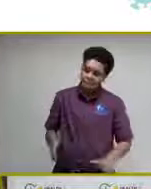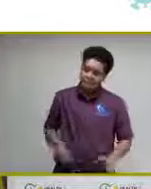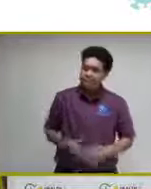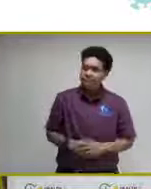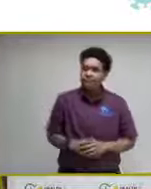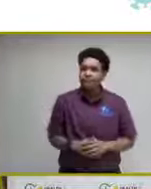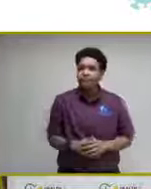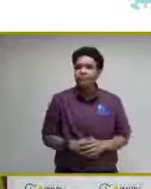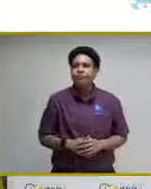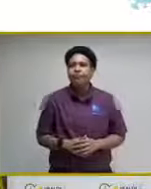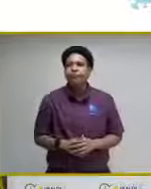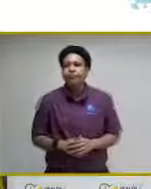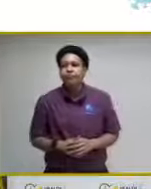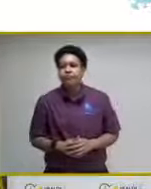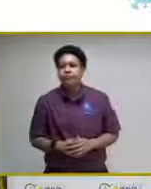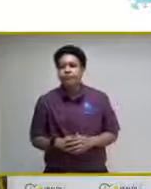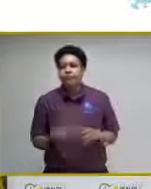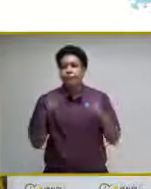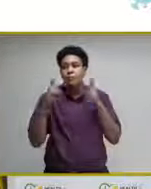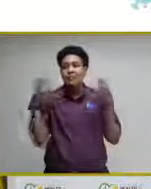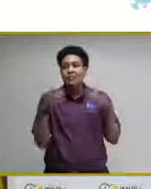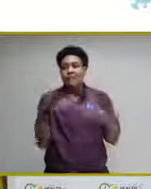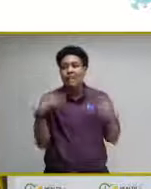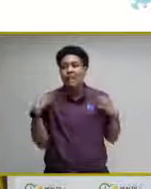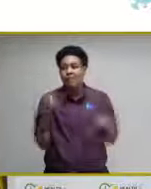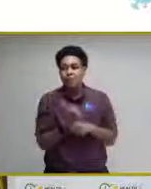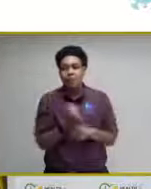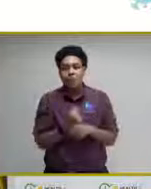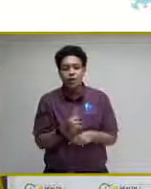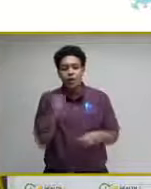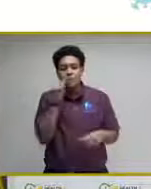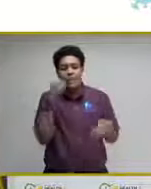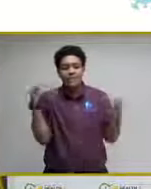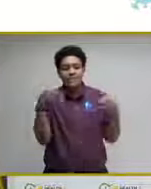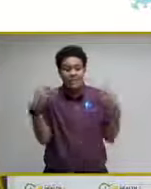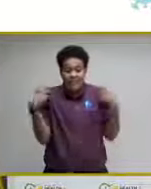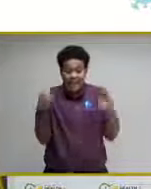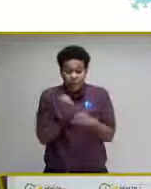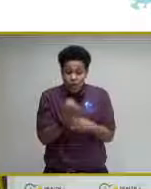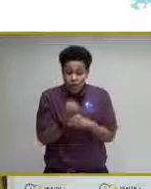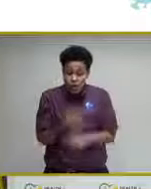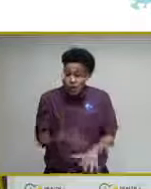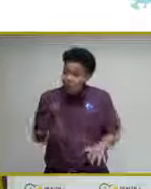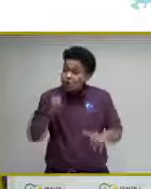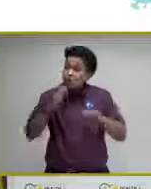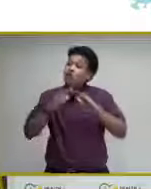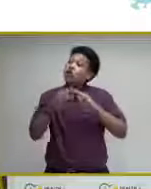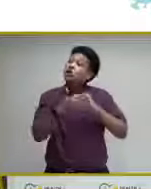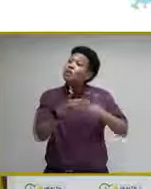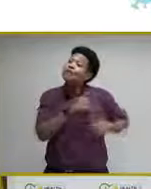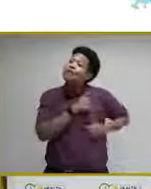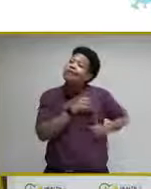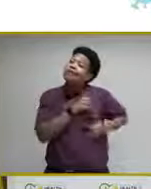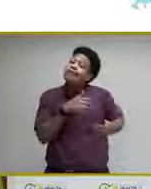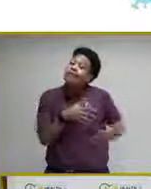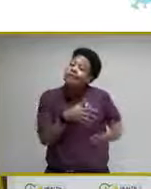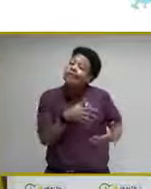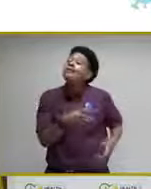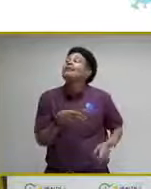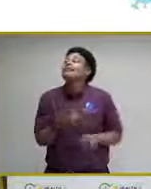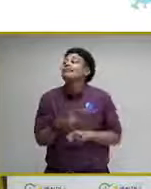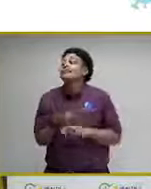Public sector health workers, private sector health workers, Jamaica Defense Force,